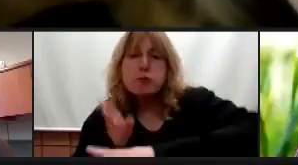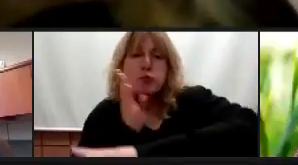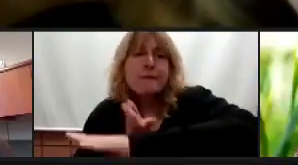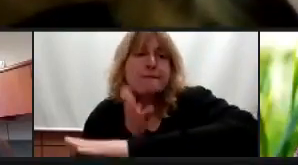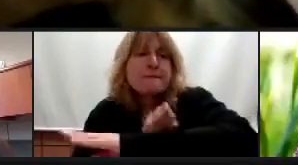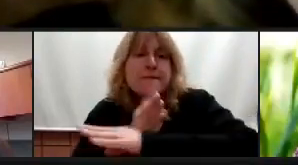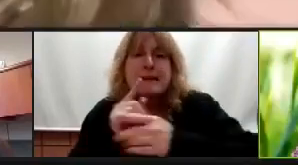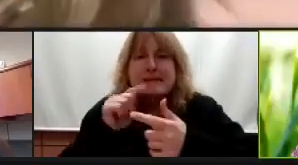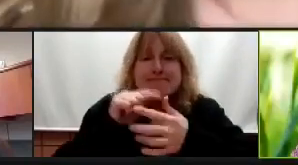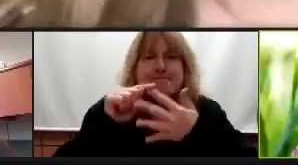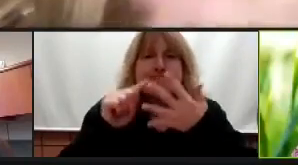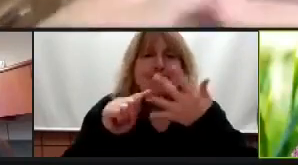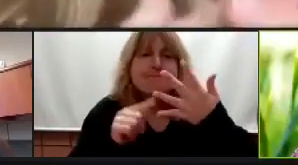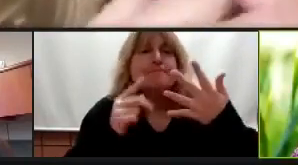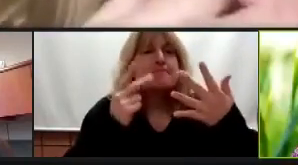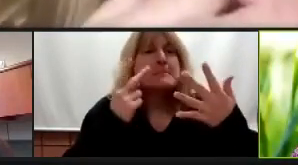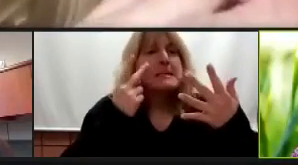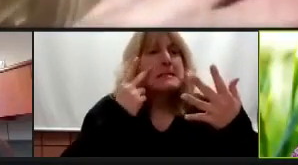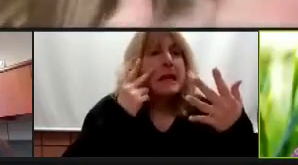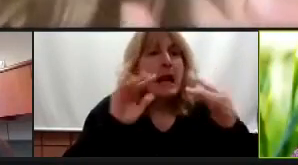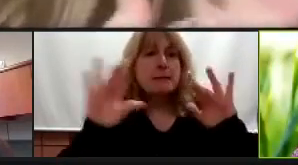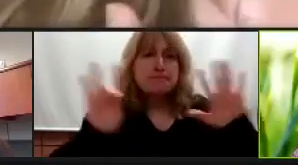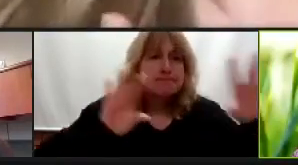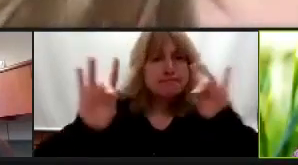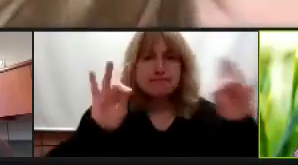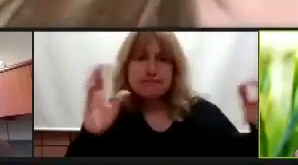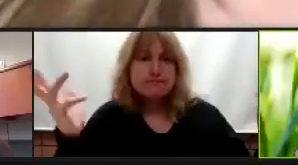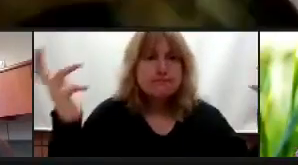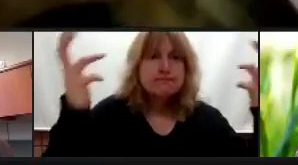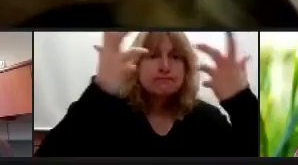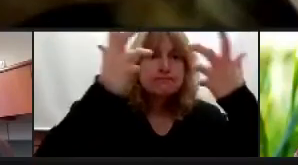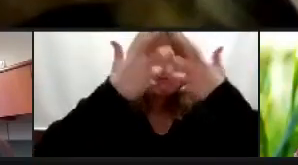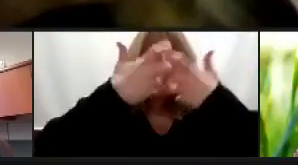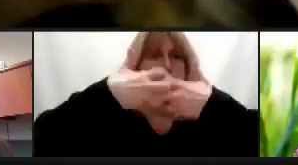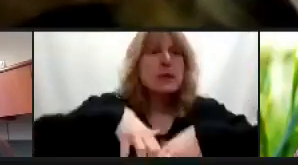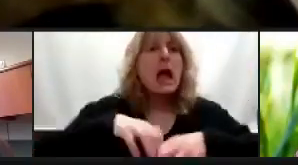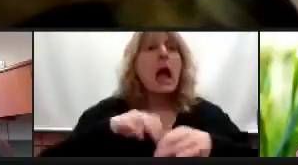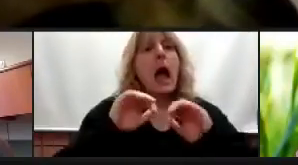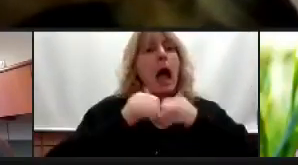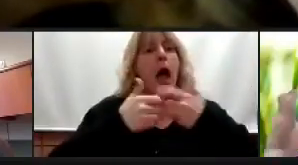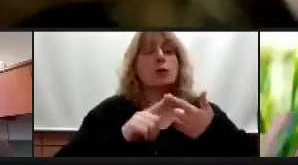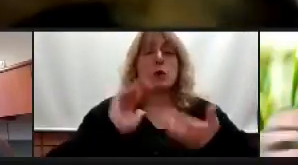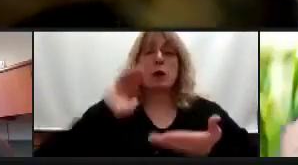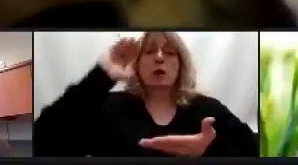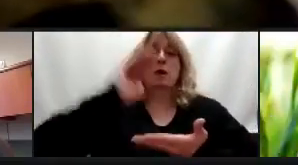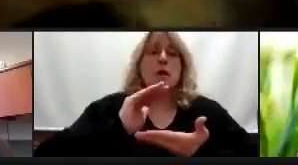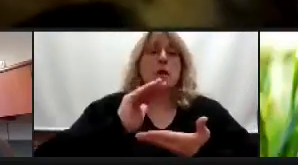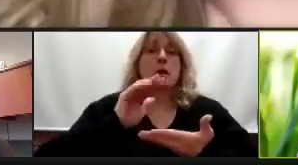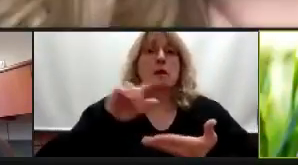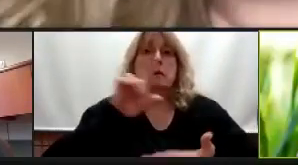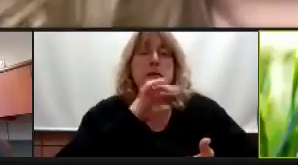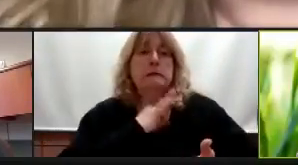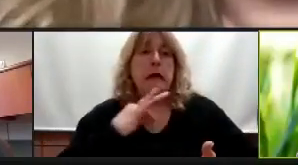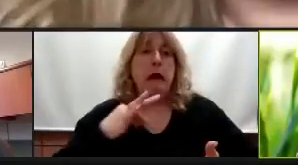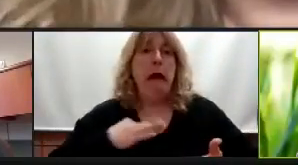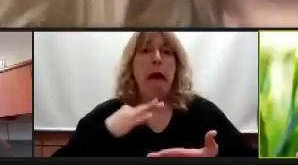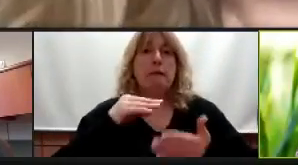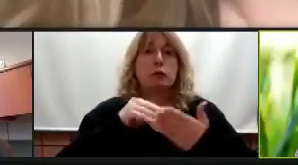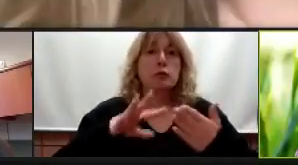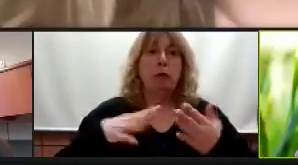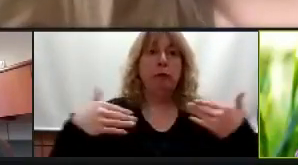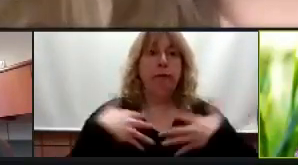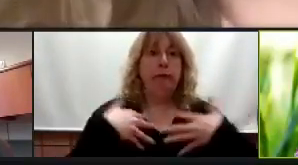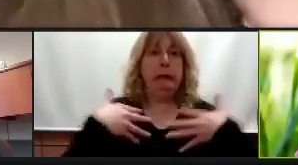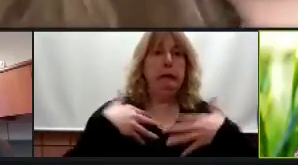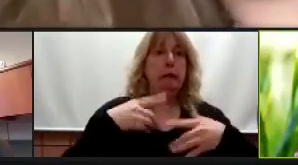also, I'd say, how do we minimize the fears of staff and students about returning into the building?